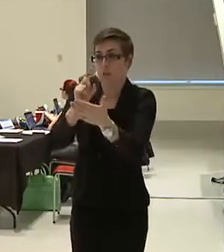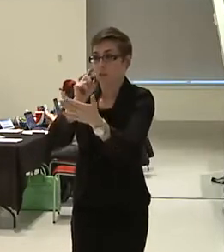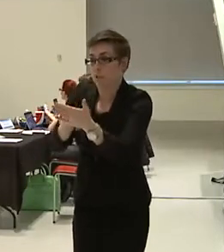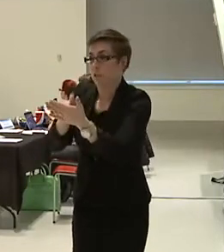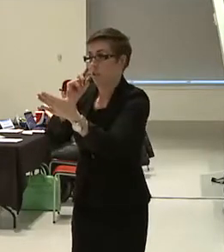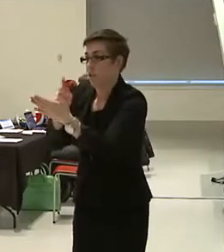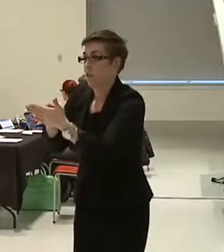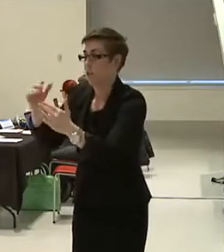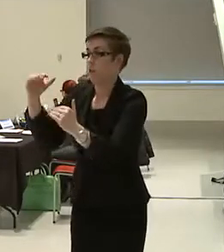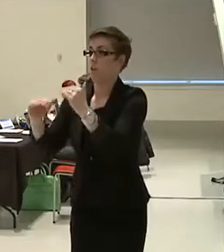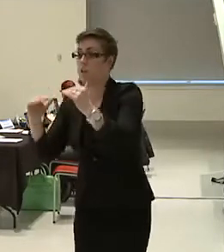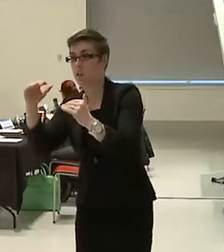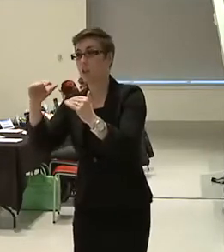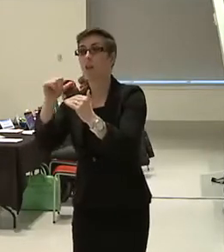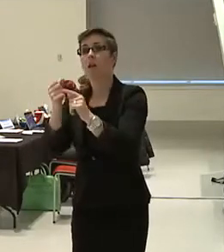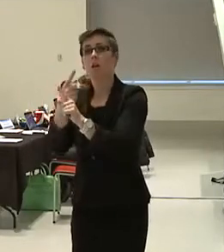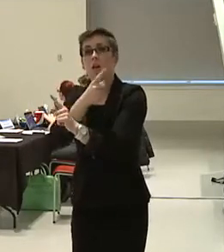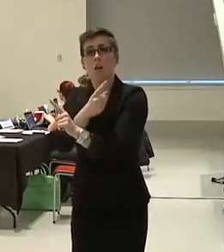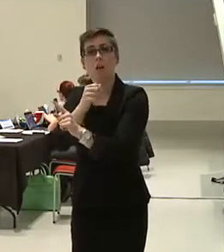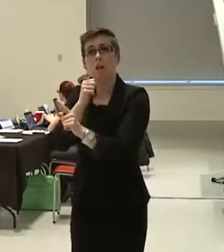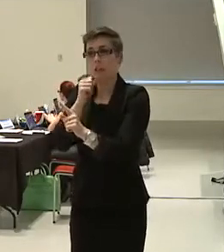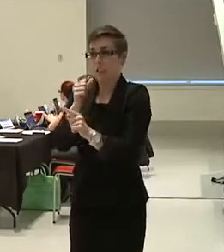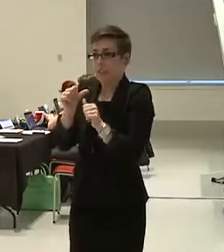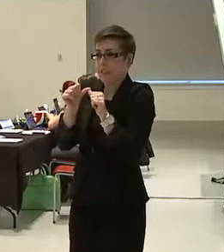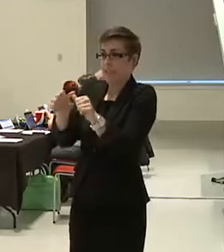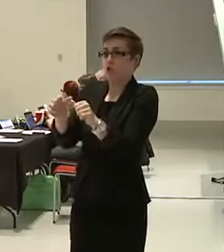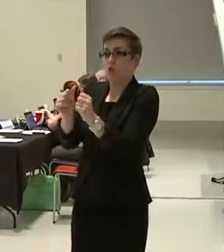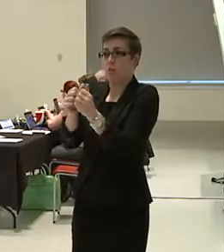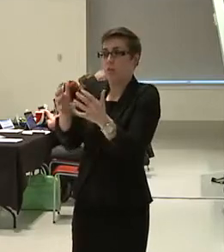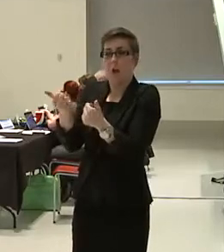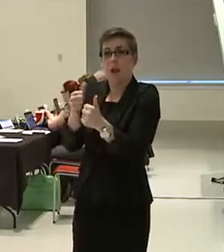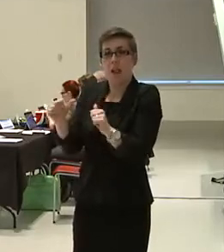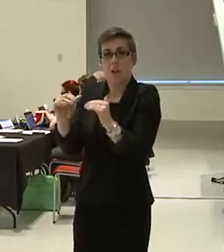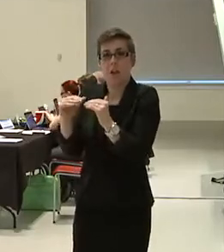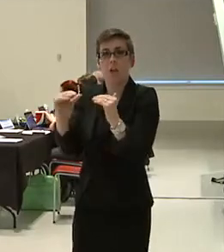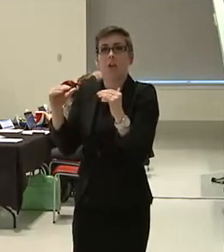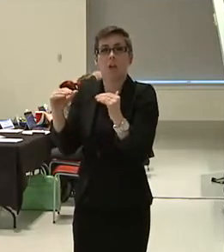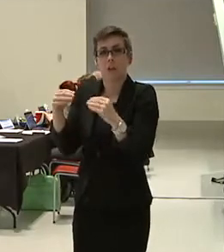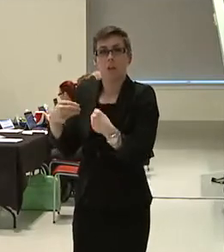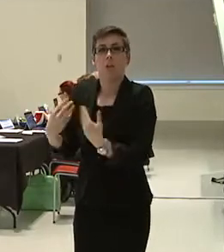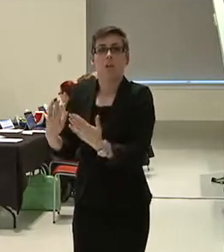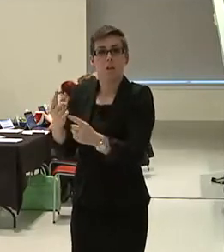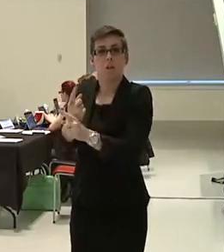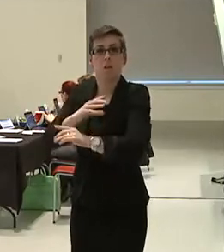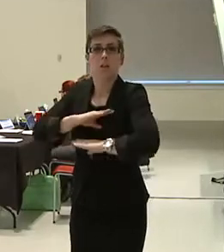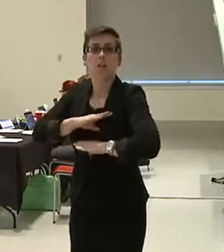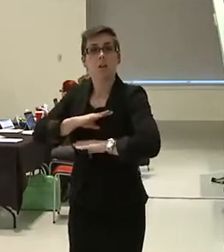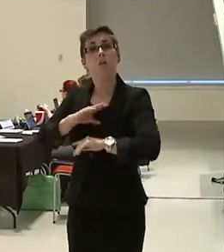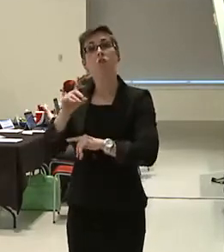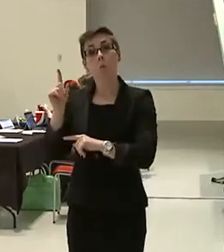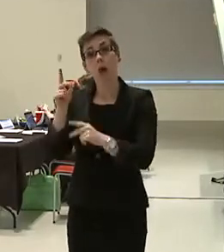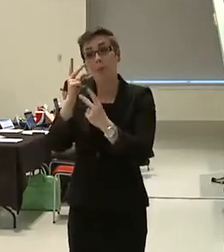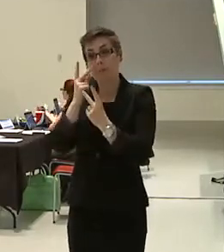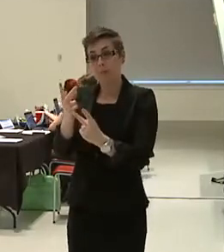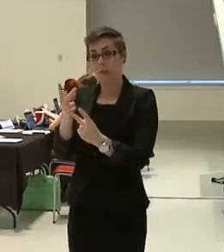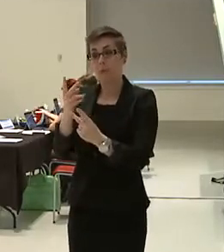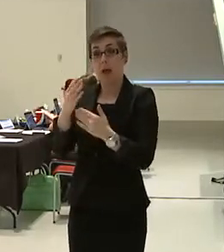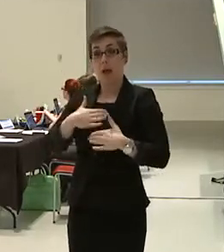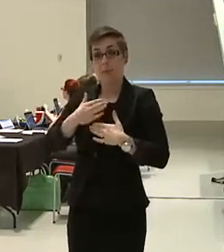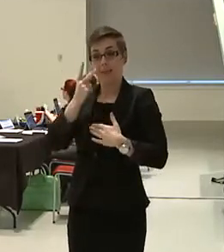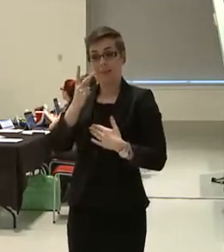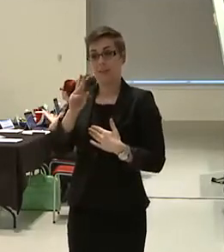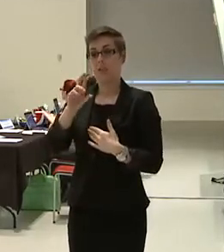no accountability, which is why we continue to talk about it. I'm proud to see a fellow protester, Brittany Packnett, here on the panel because it demonstrates